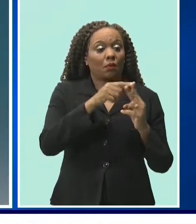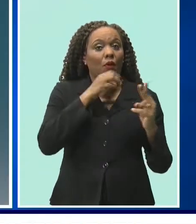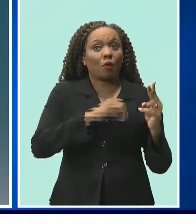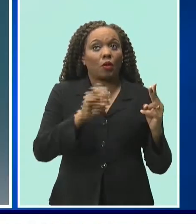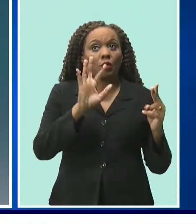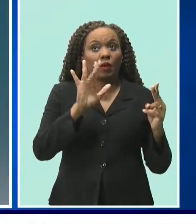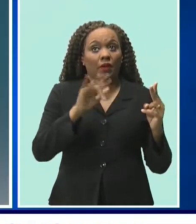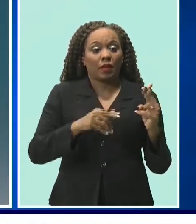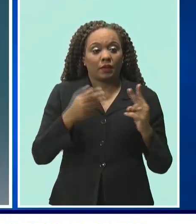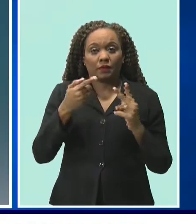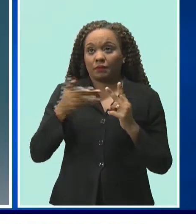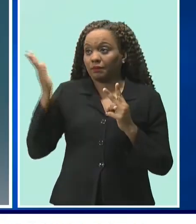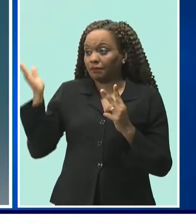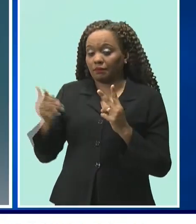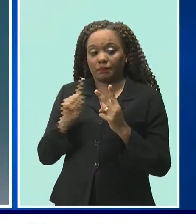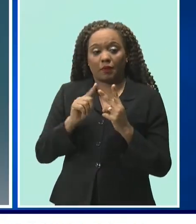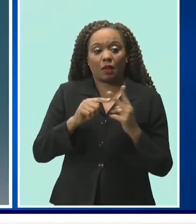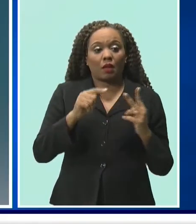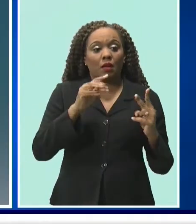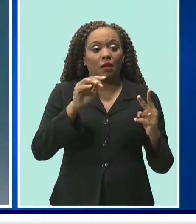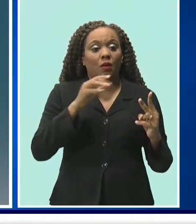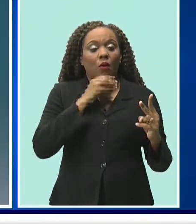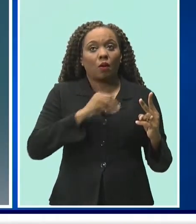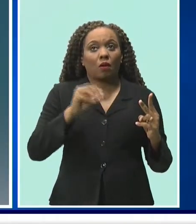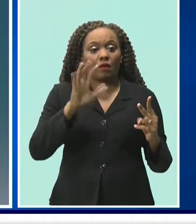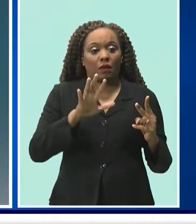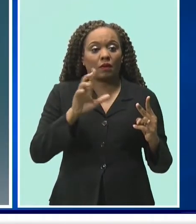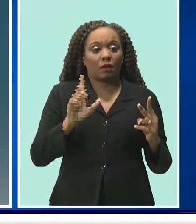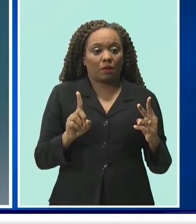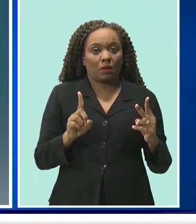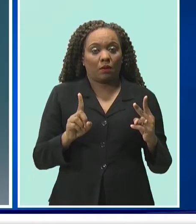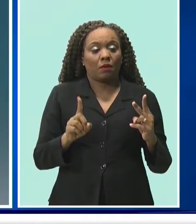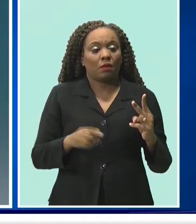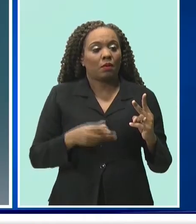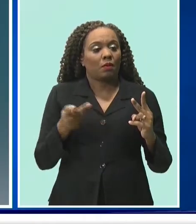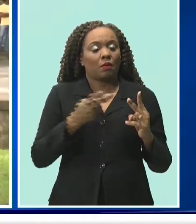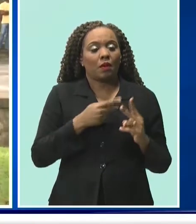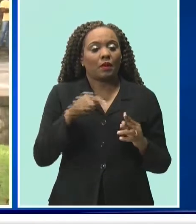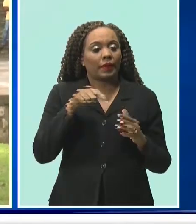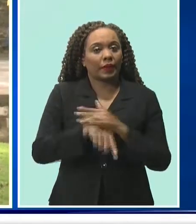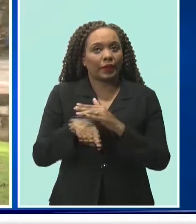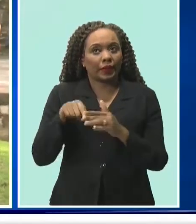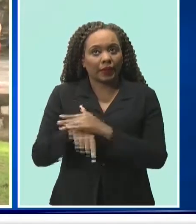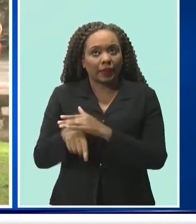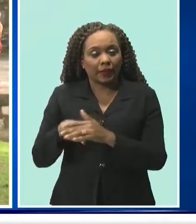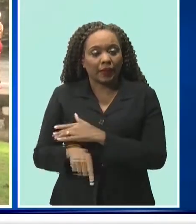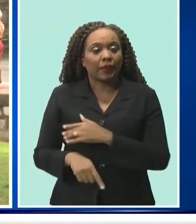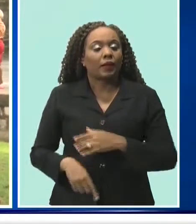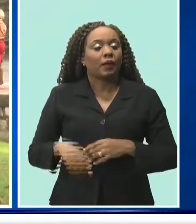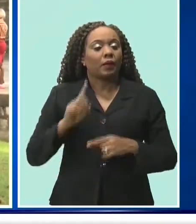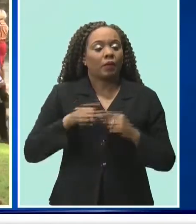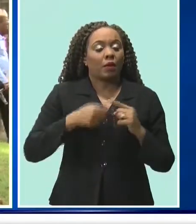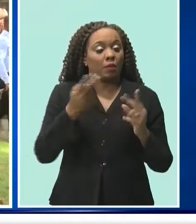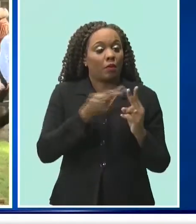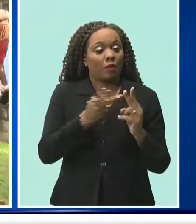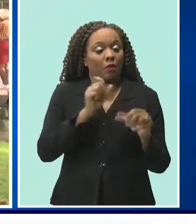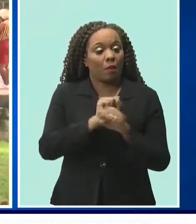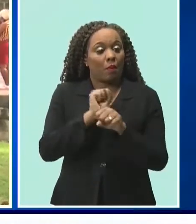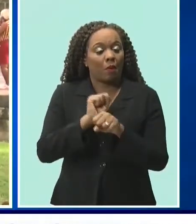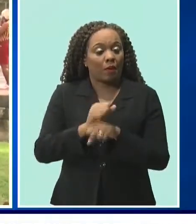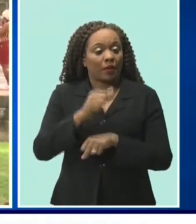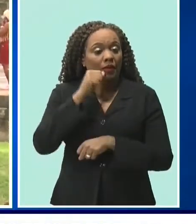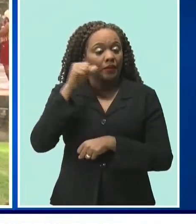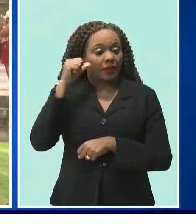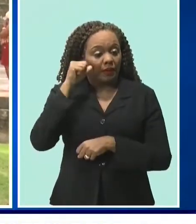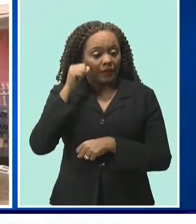and 51-year-old Glenroy James of Grisette St. Michael were killed during the execution of their duties while at Bishop's Court